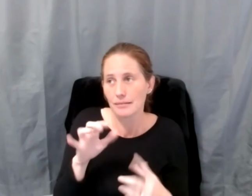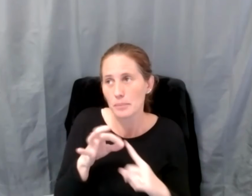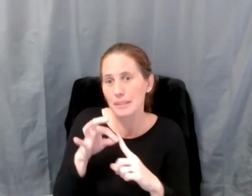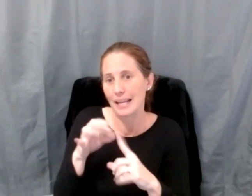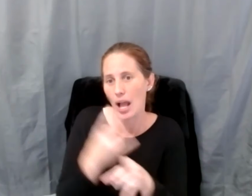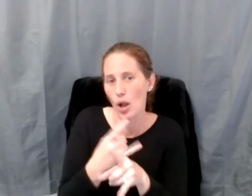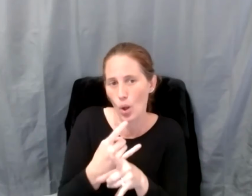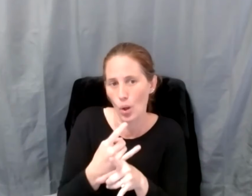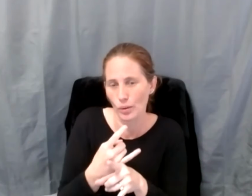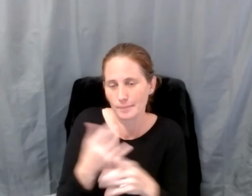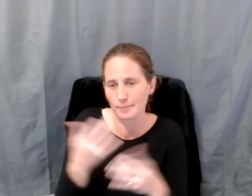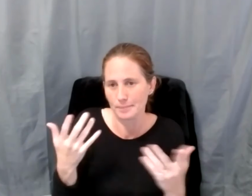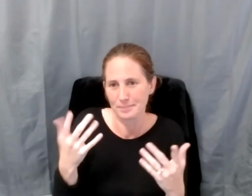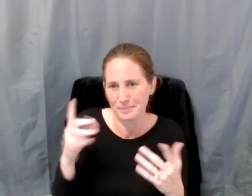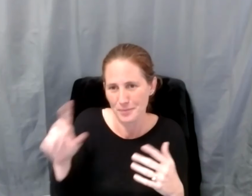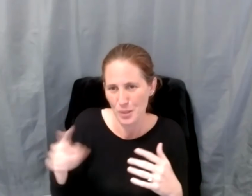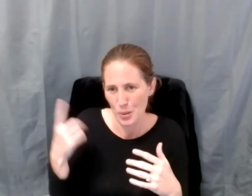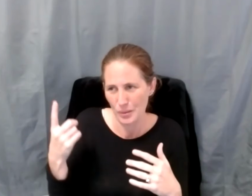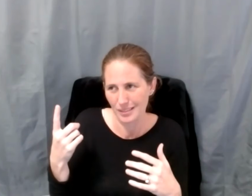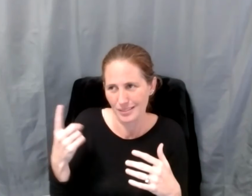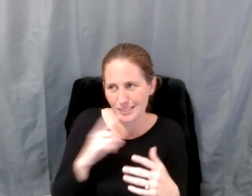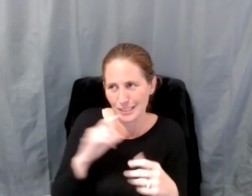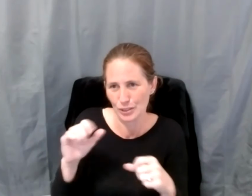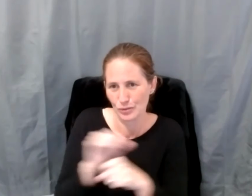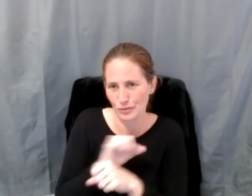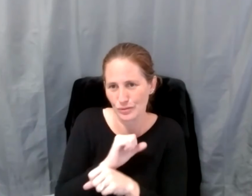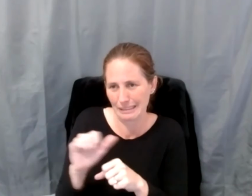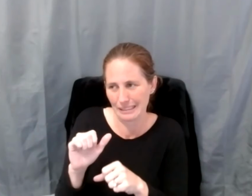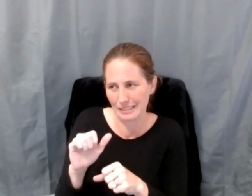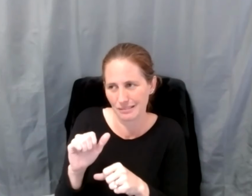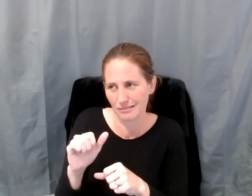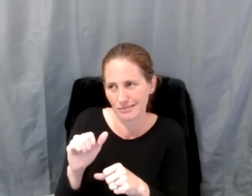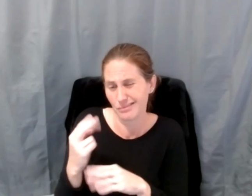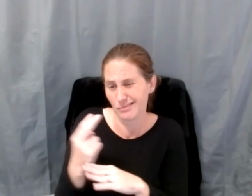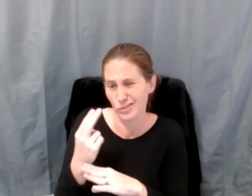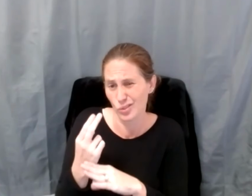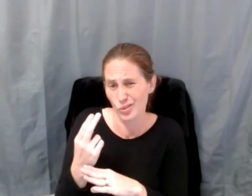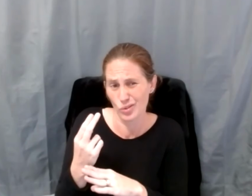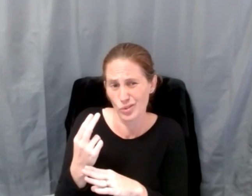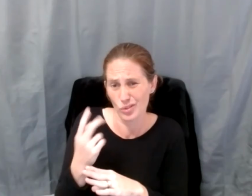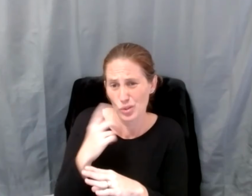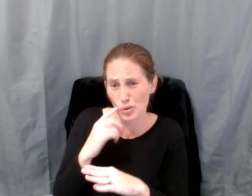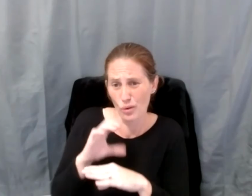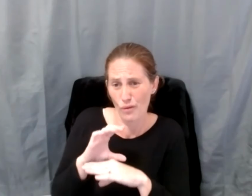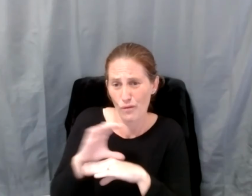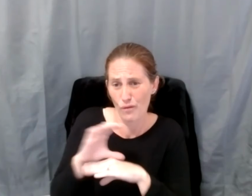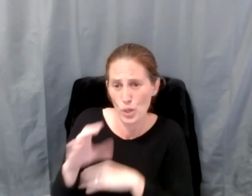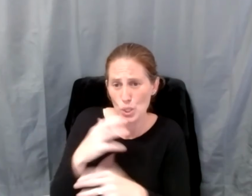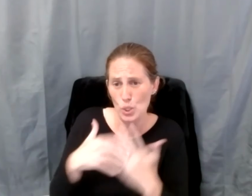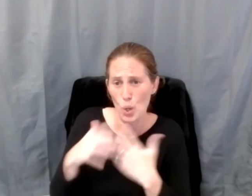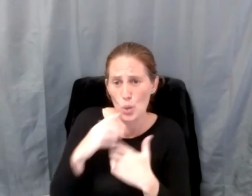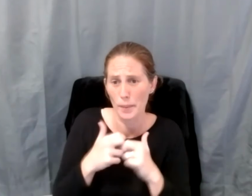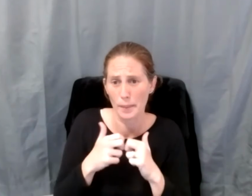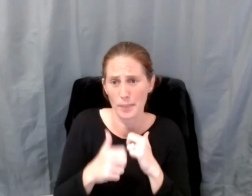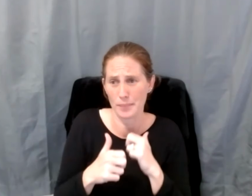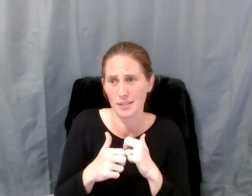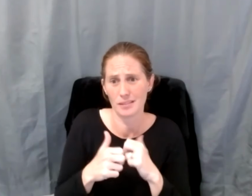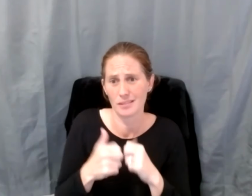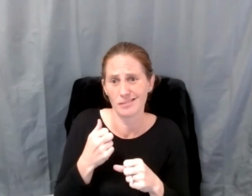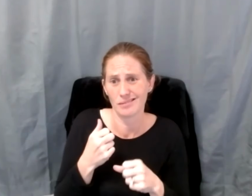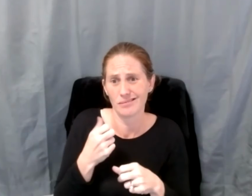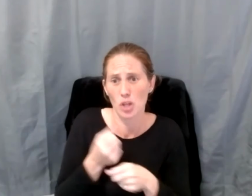only served to really, um, reinforce social problems and make it much, much